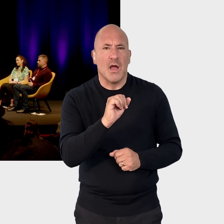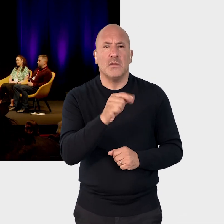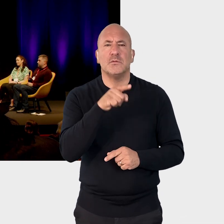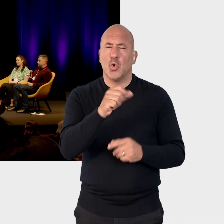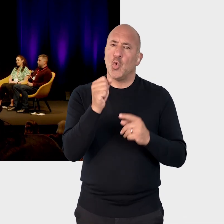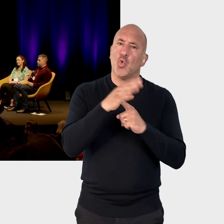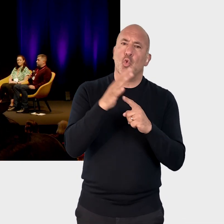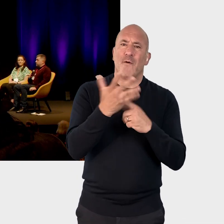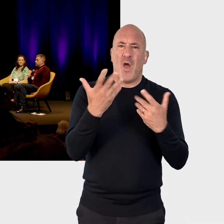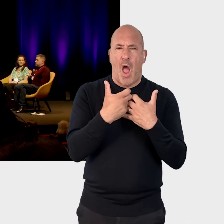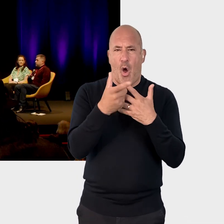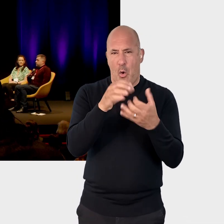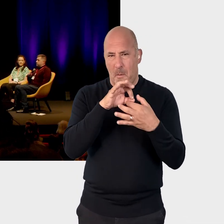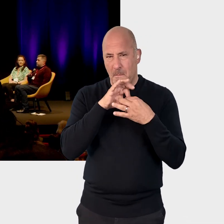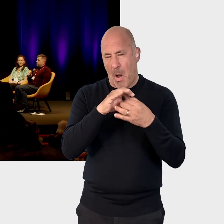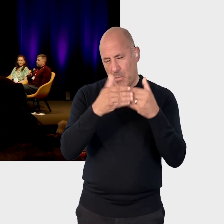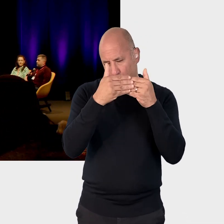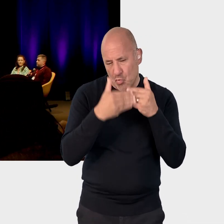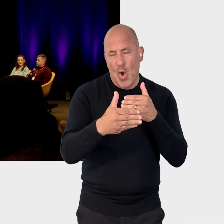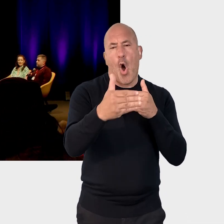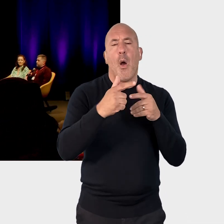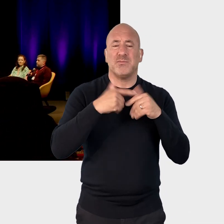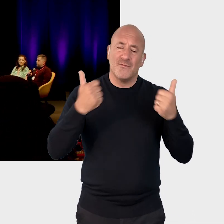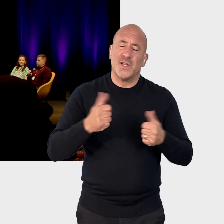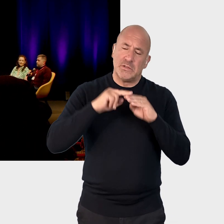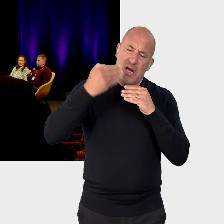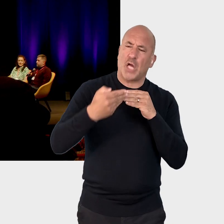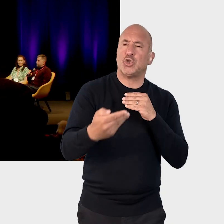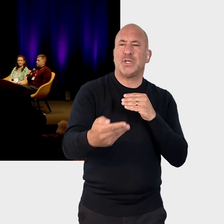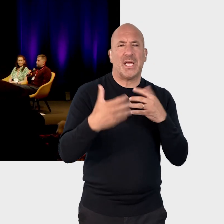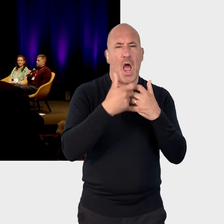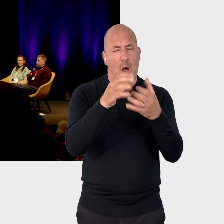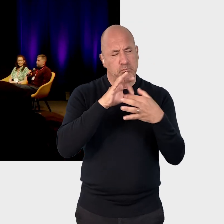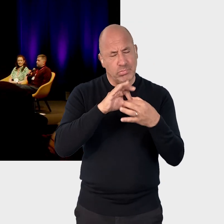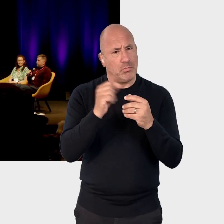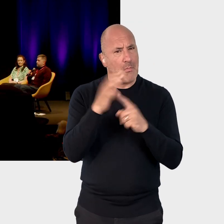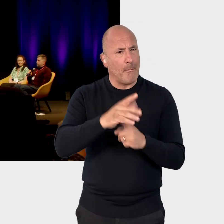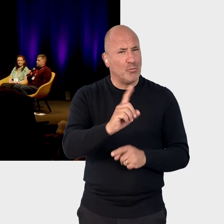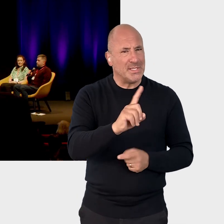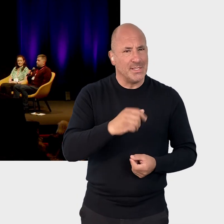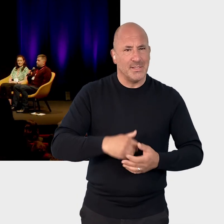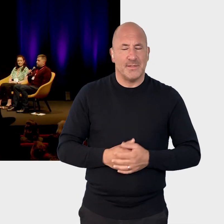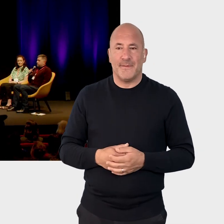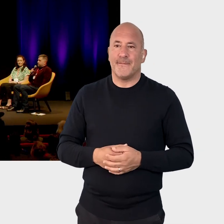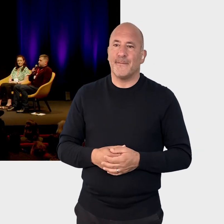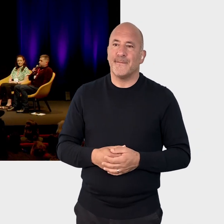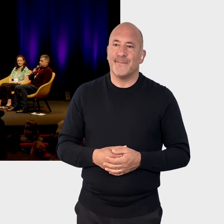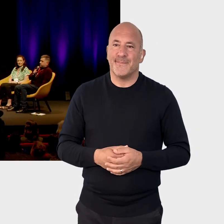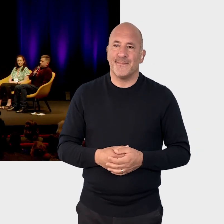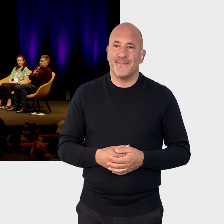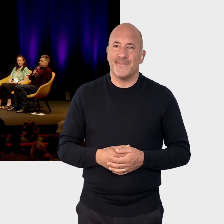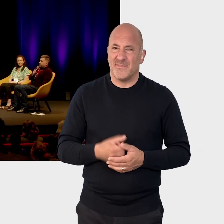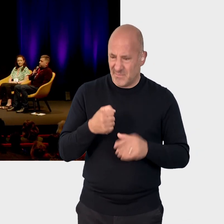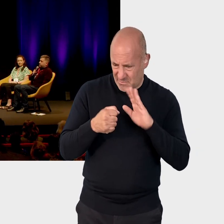sort of longest, I guess, embedded partnership? And what do you think's been the kind of key conditions behind having that sort of sense